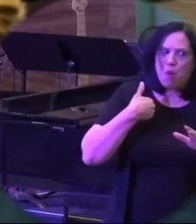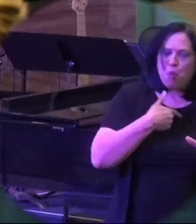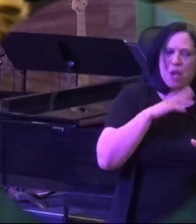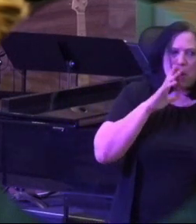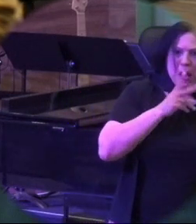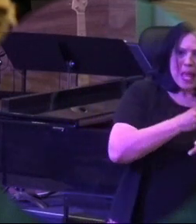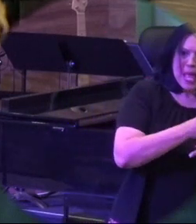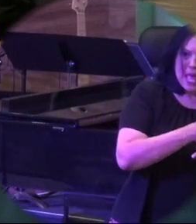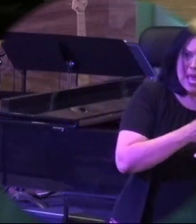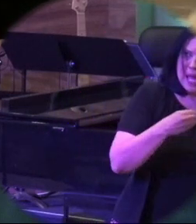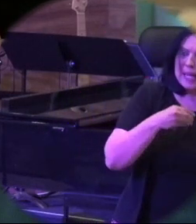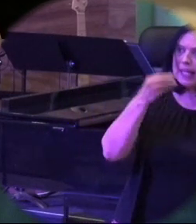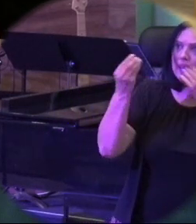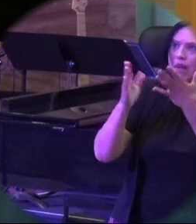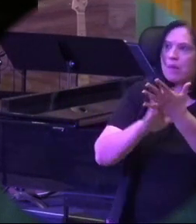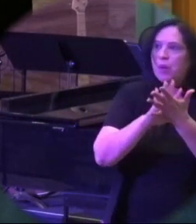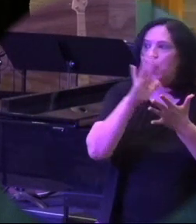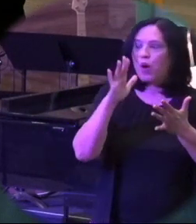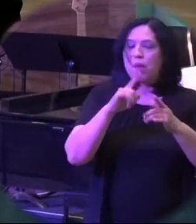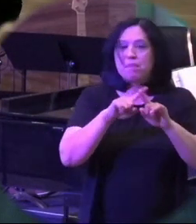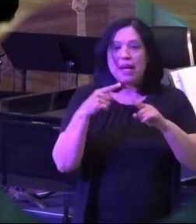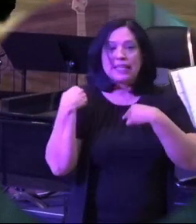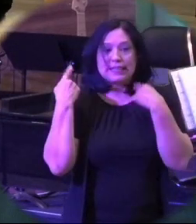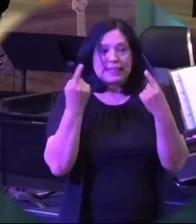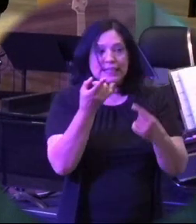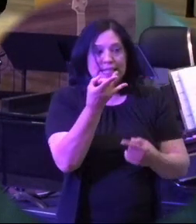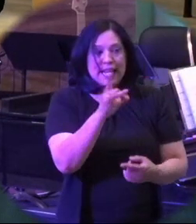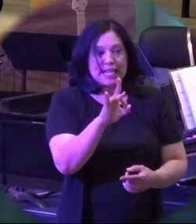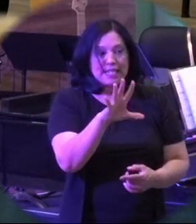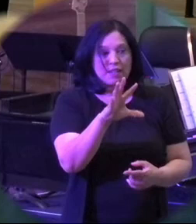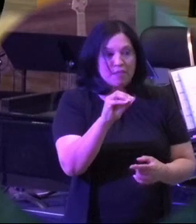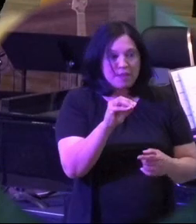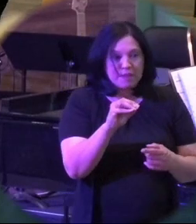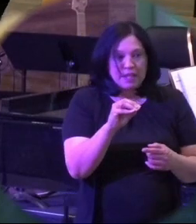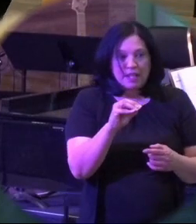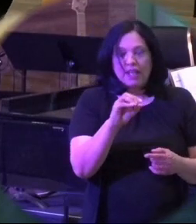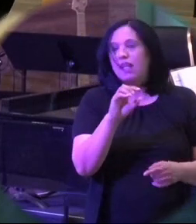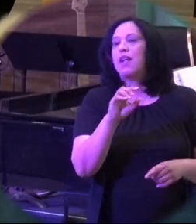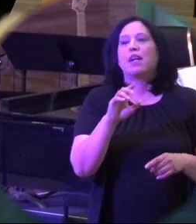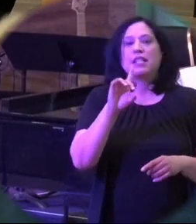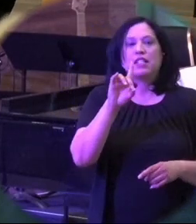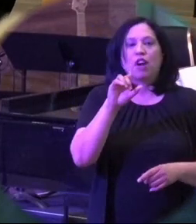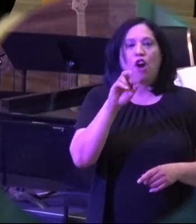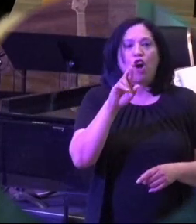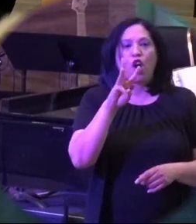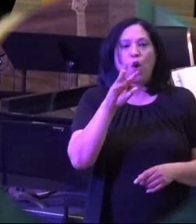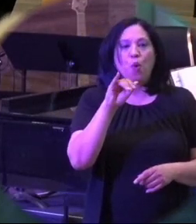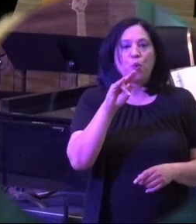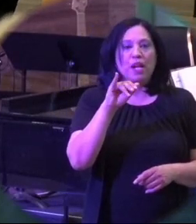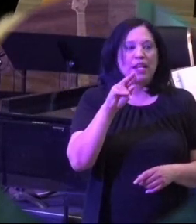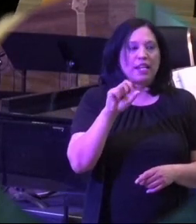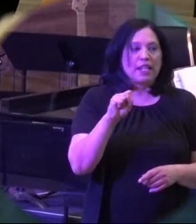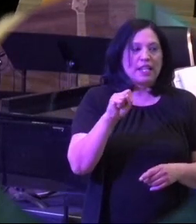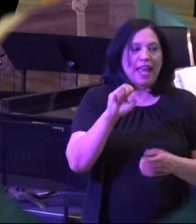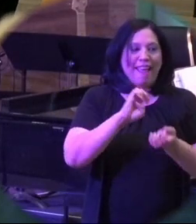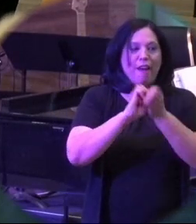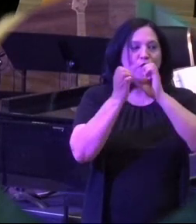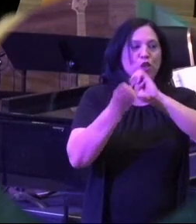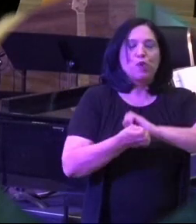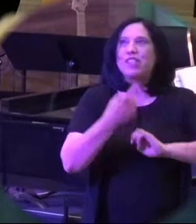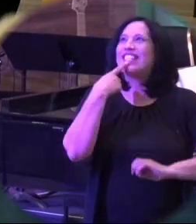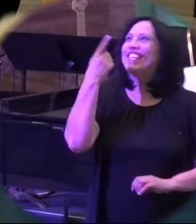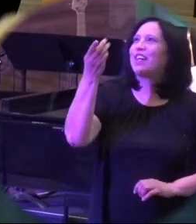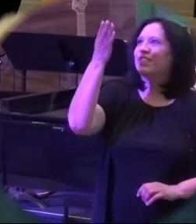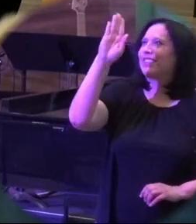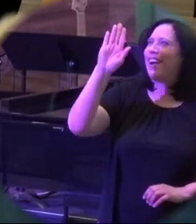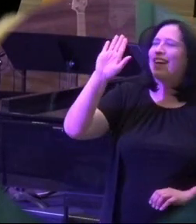But since the 1850s, Darwinian evolution or secular evolution has said to God, no, you